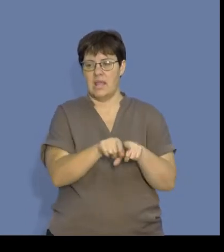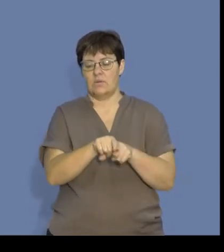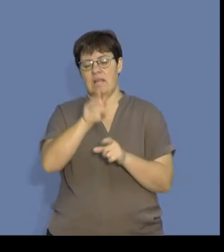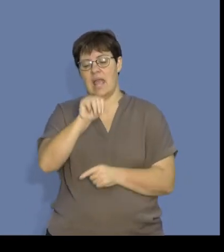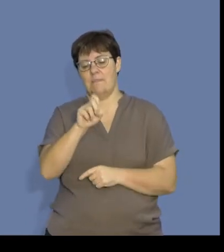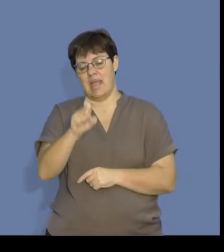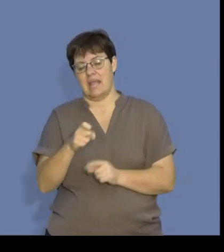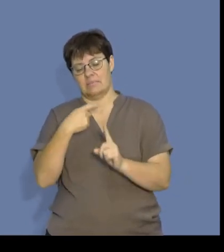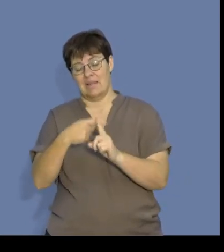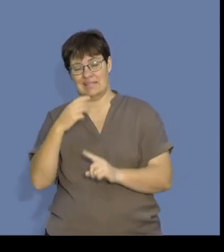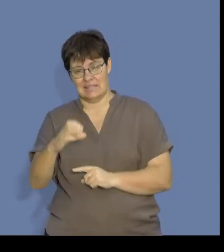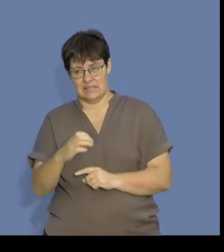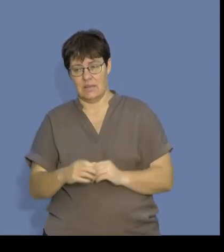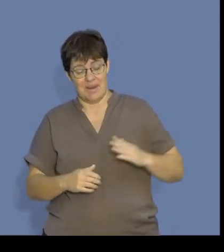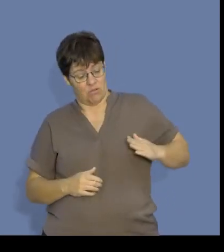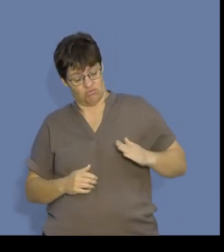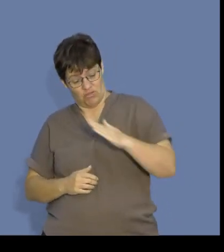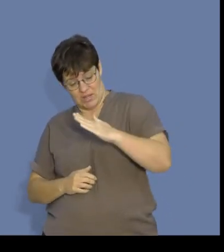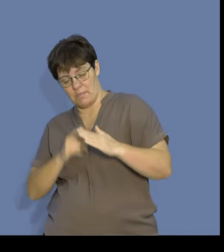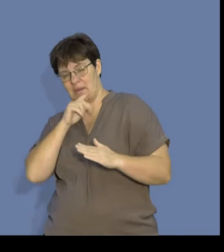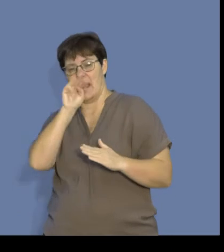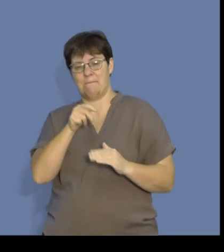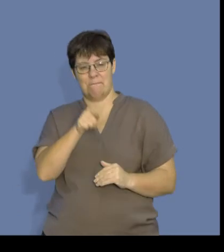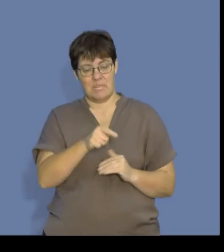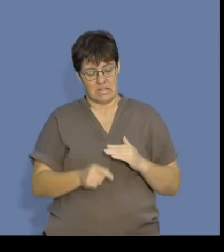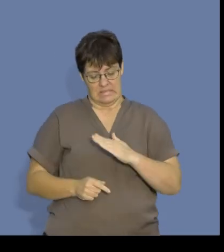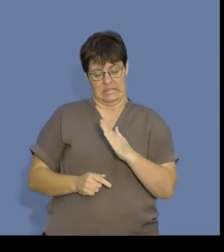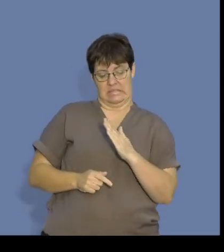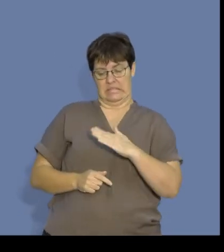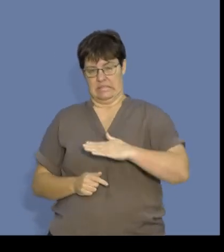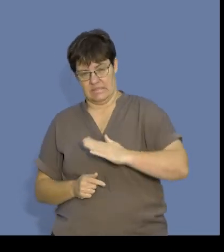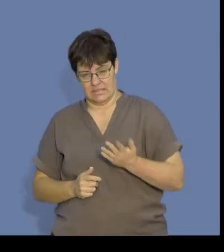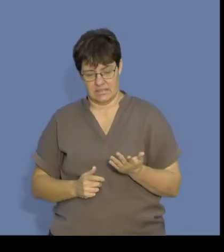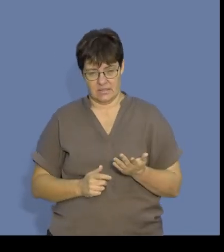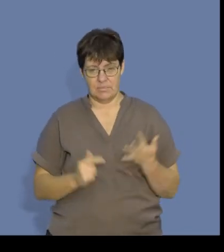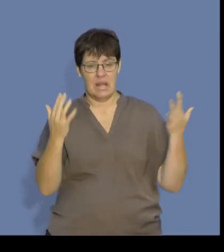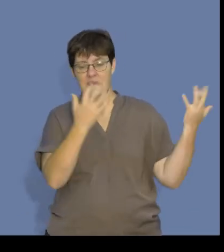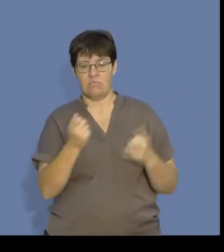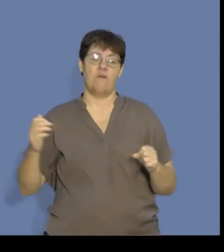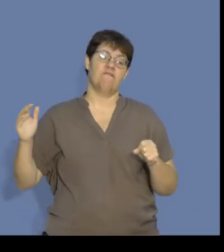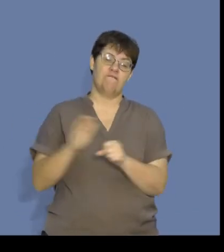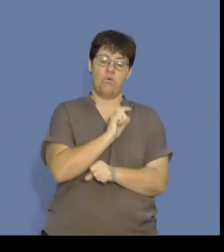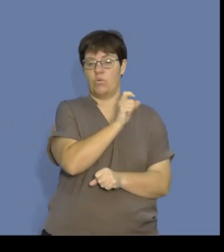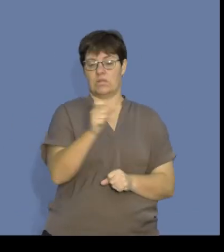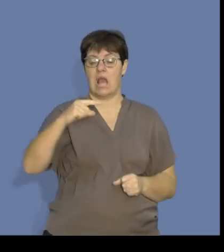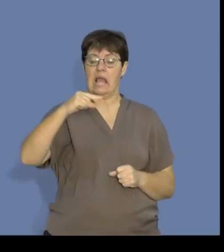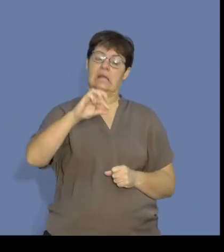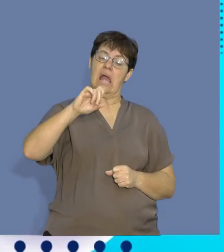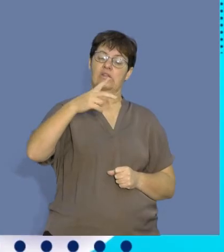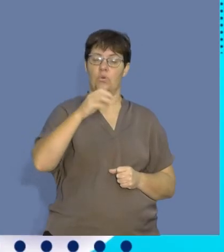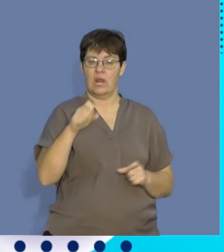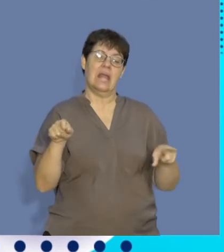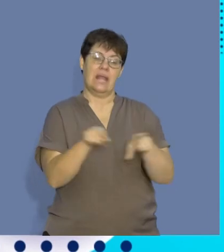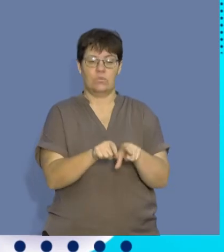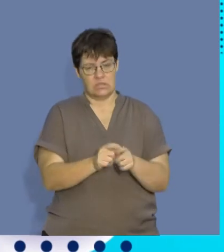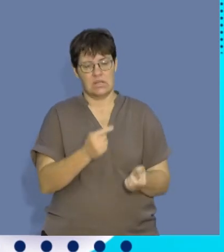the gradient will be the m, right? So when you're calculating it, you don't necessarily need to write the full word and say